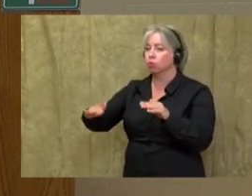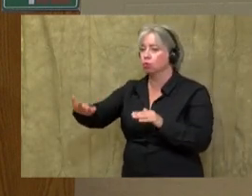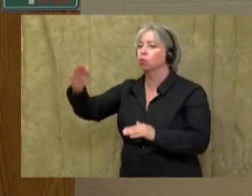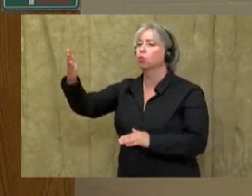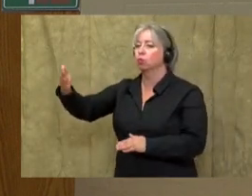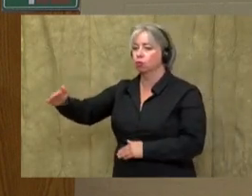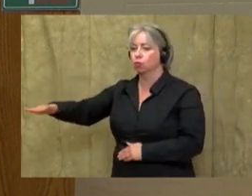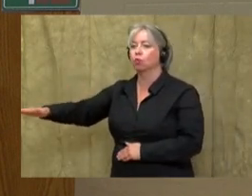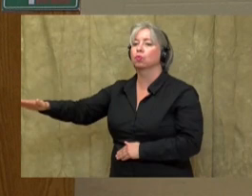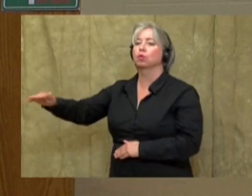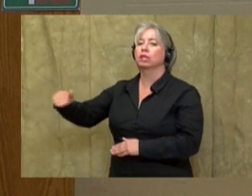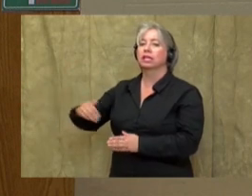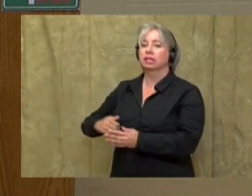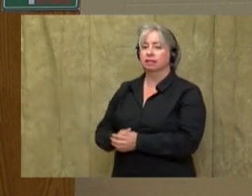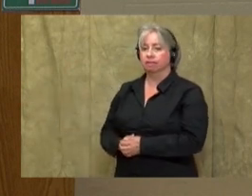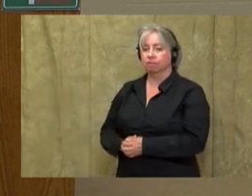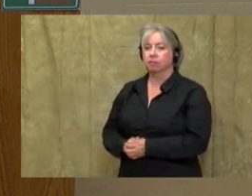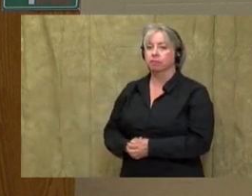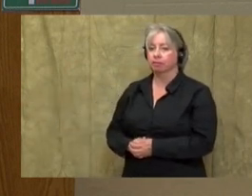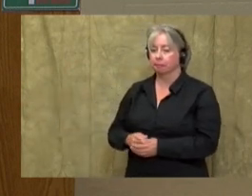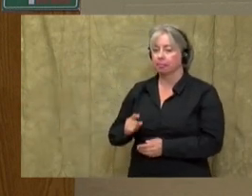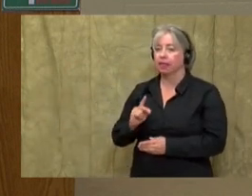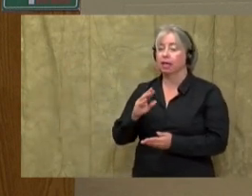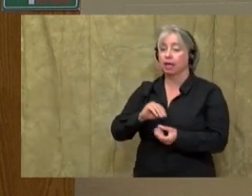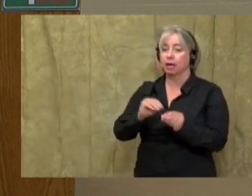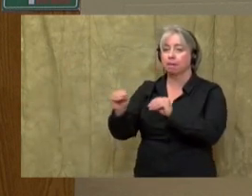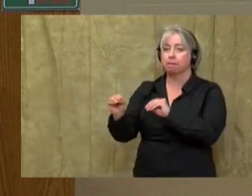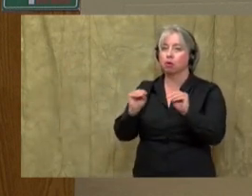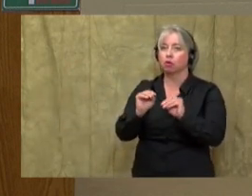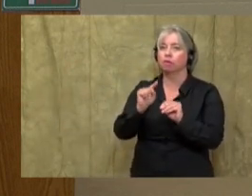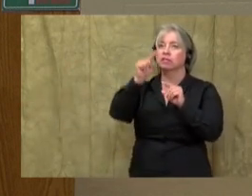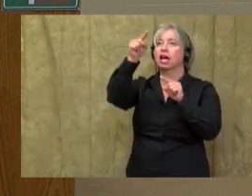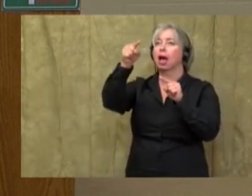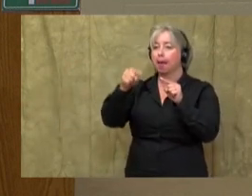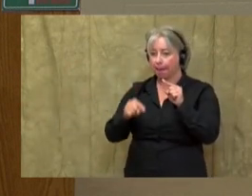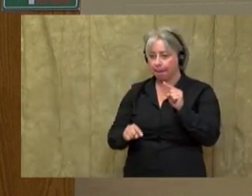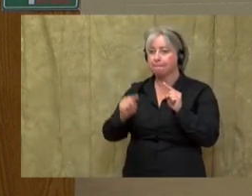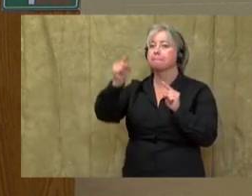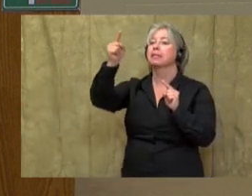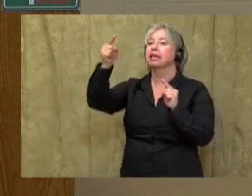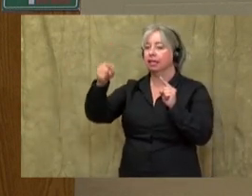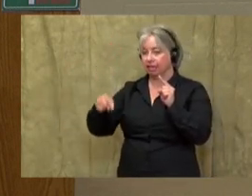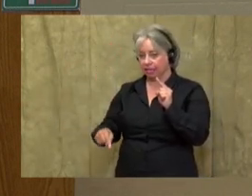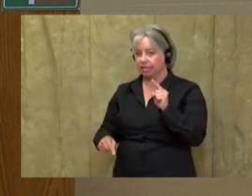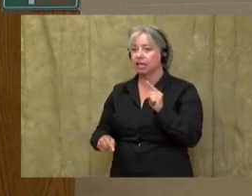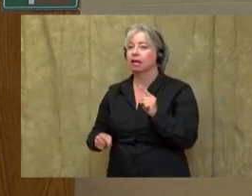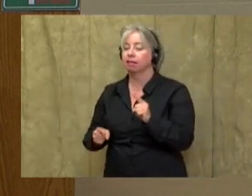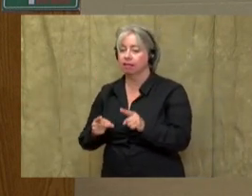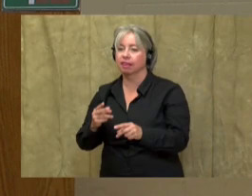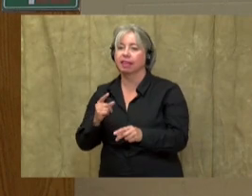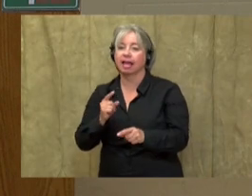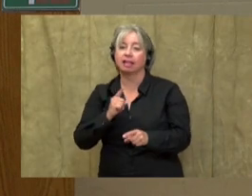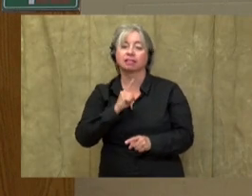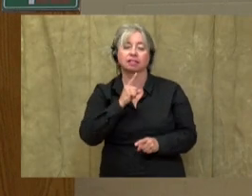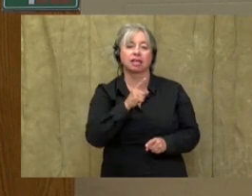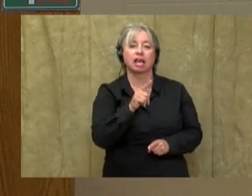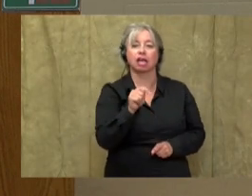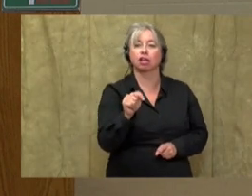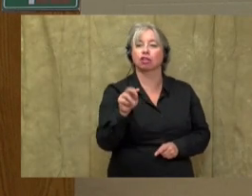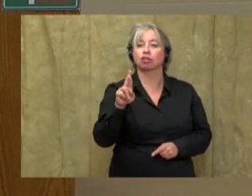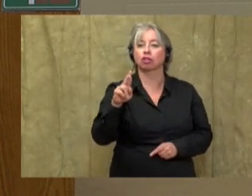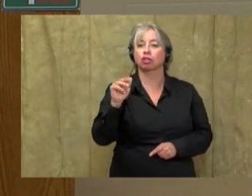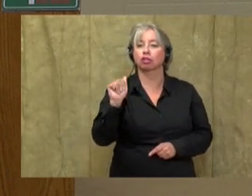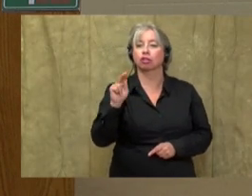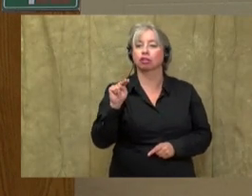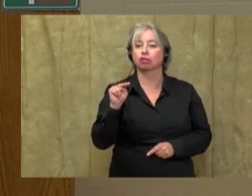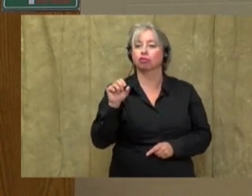side. And it is in an up and down motion. So that is definitely a transverse wave.